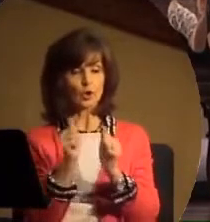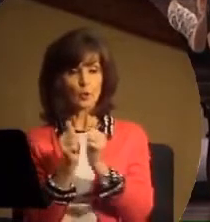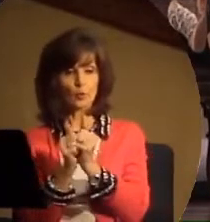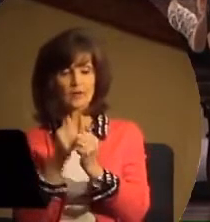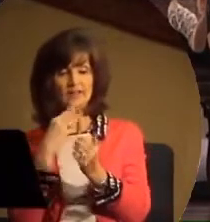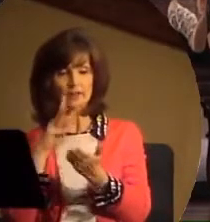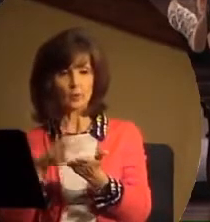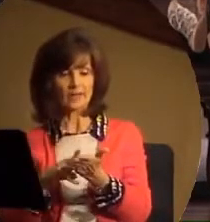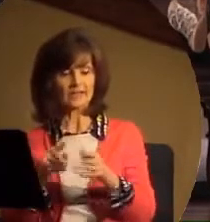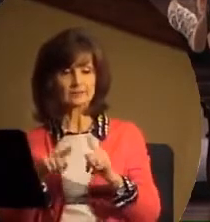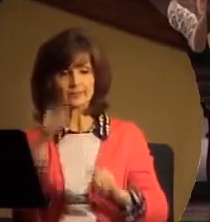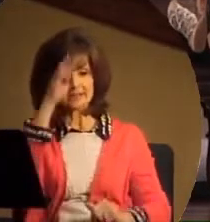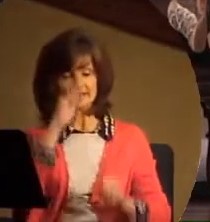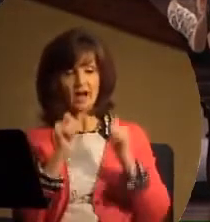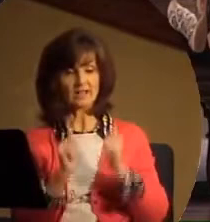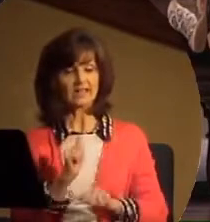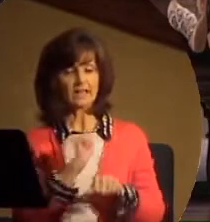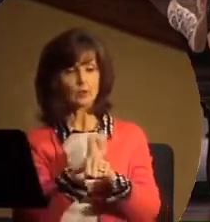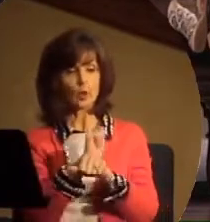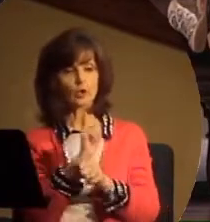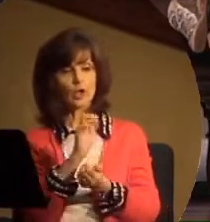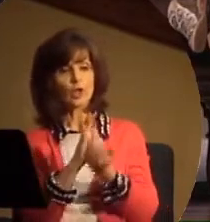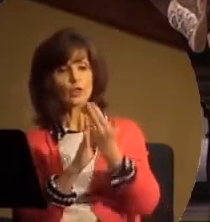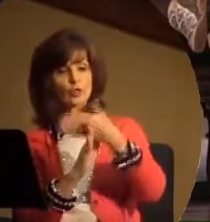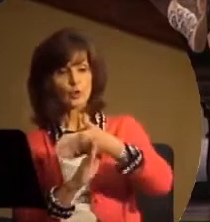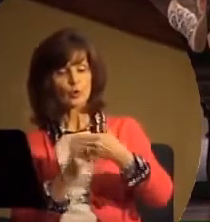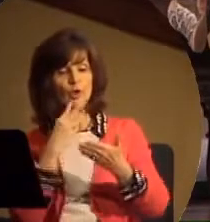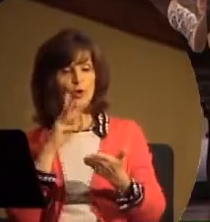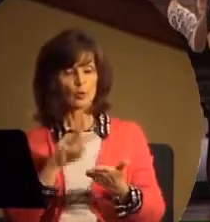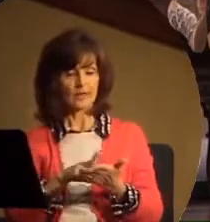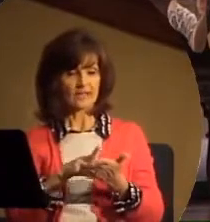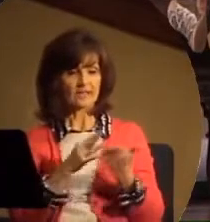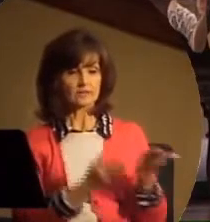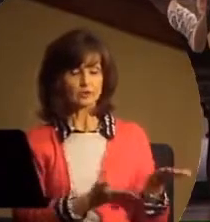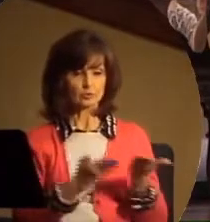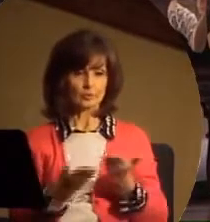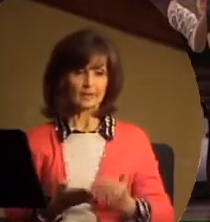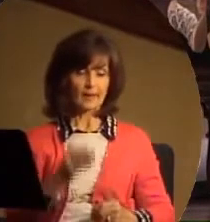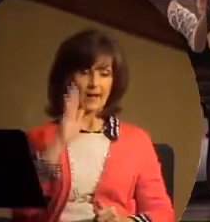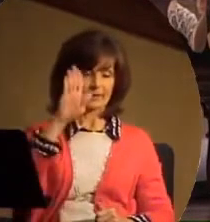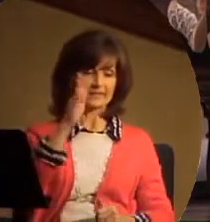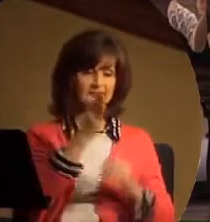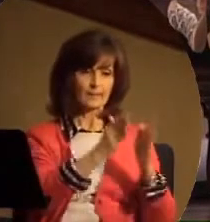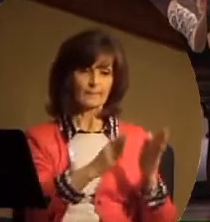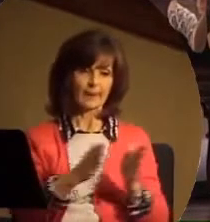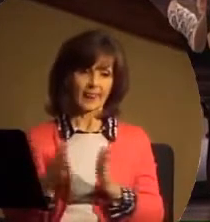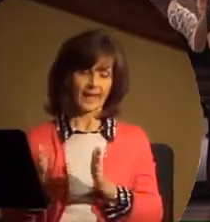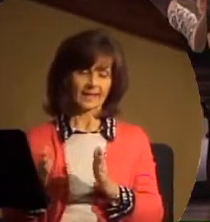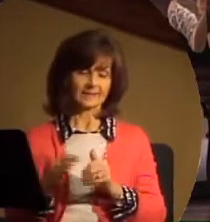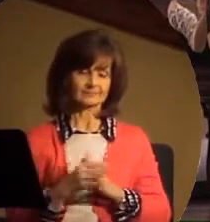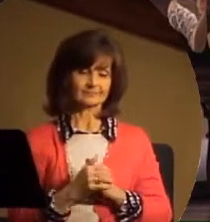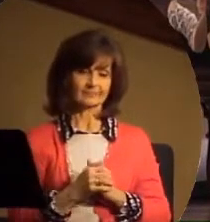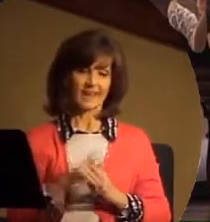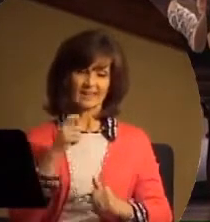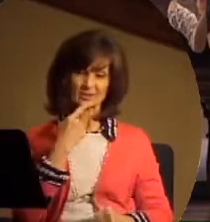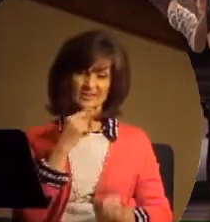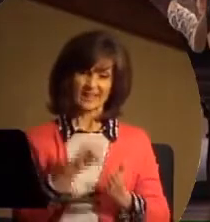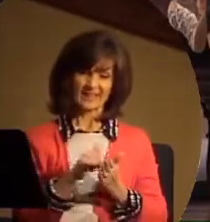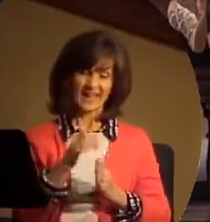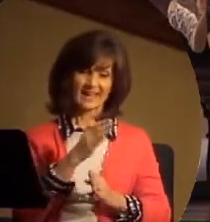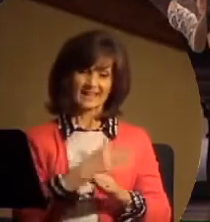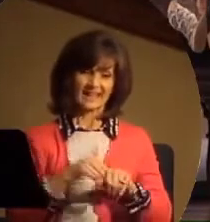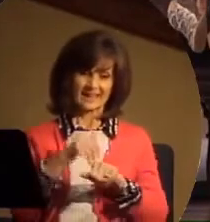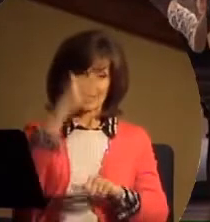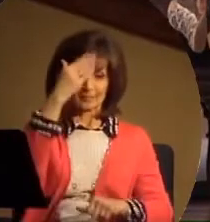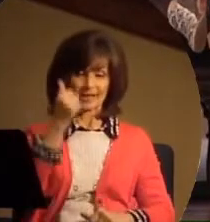wickedness, but God can work through wickedness to bring about His own plan. Now, I got to say that again because that just shot